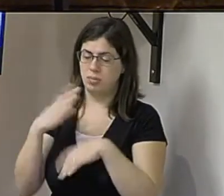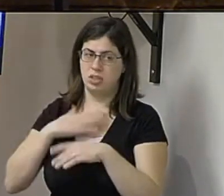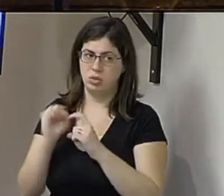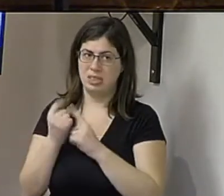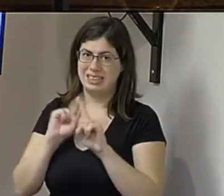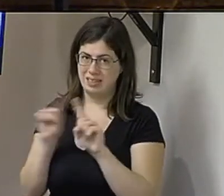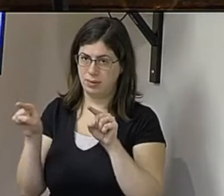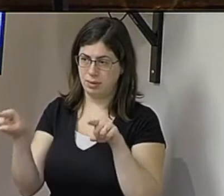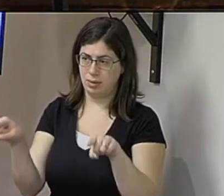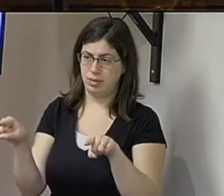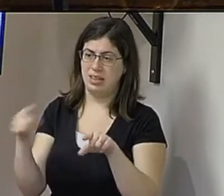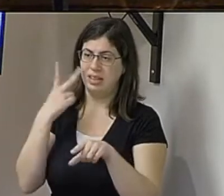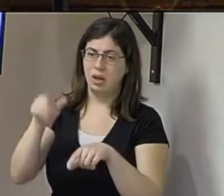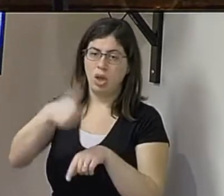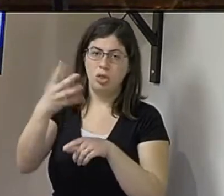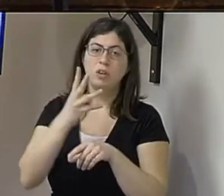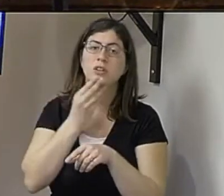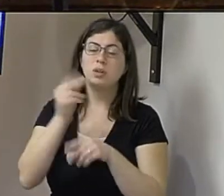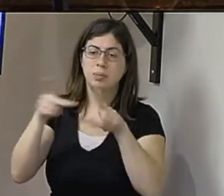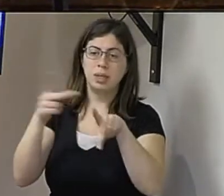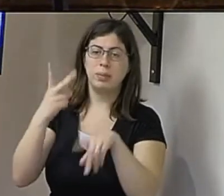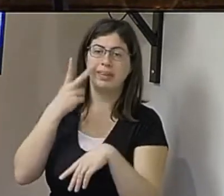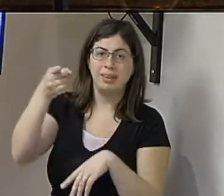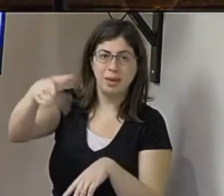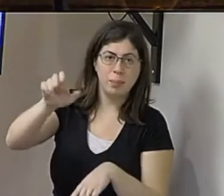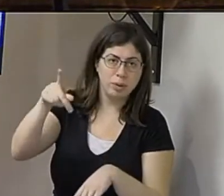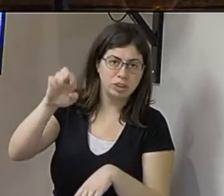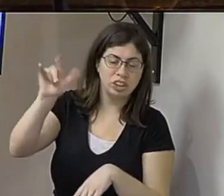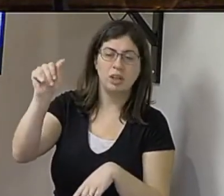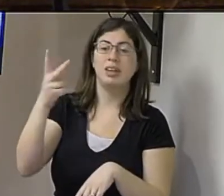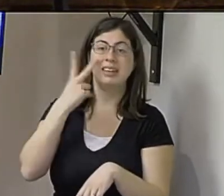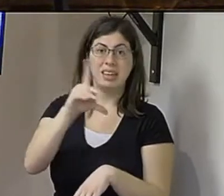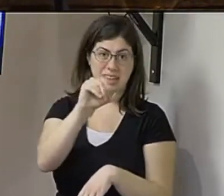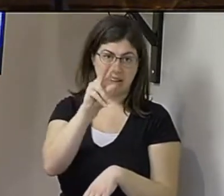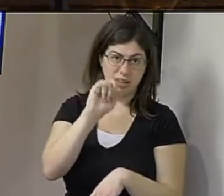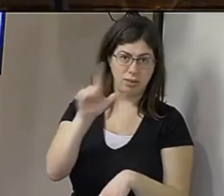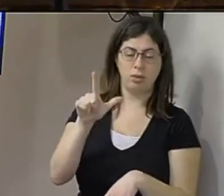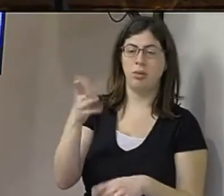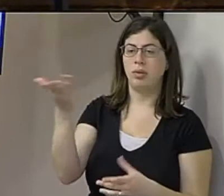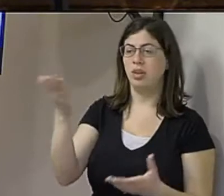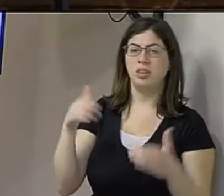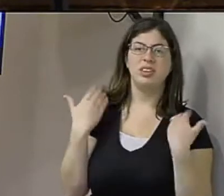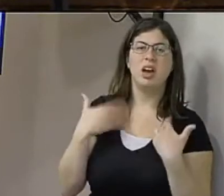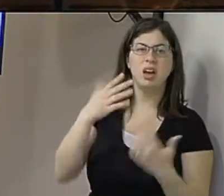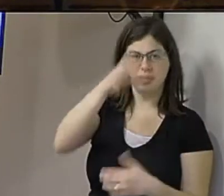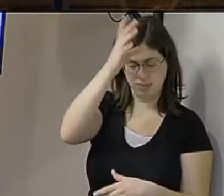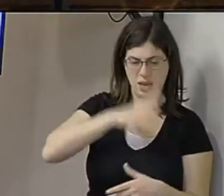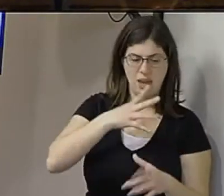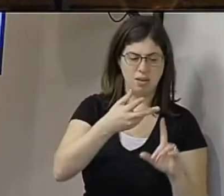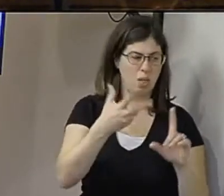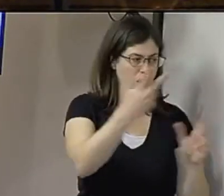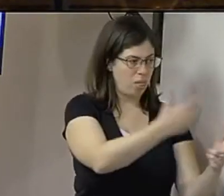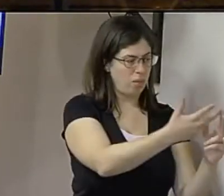situation differently than we've seen other Jews handle the exact same situation in Persia, right? You read the book of Daniel, and these young guys that get pulled from their home,